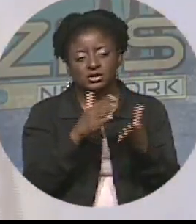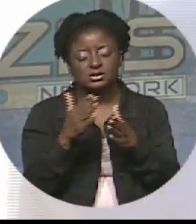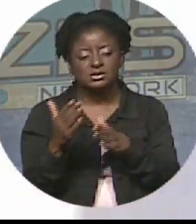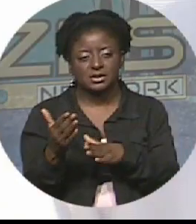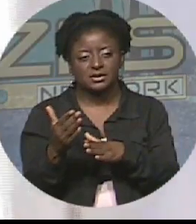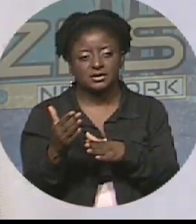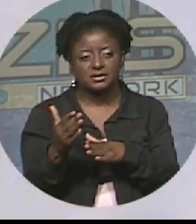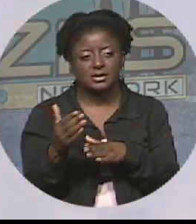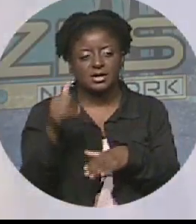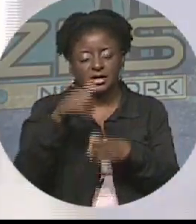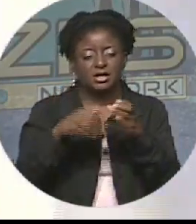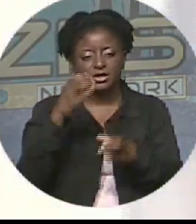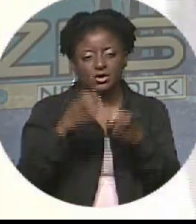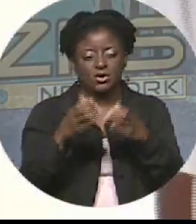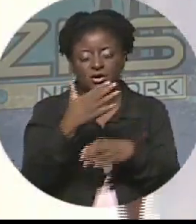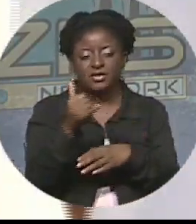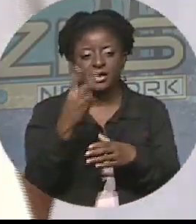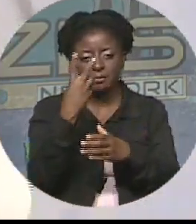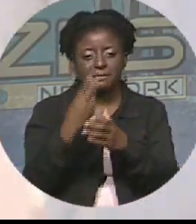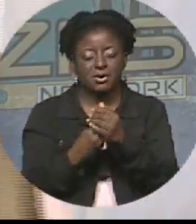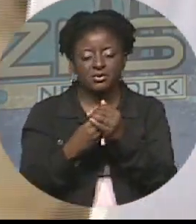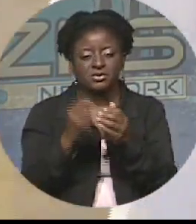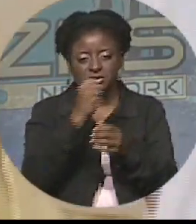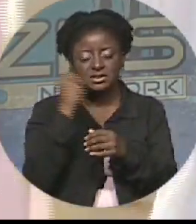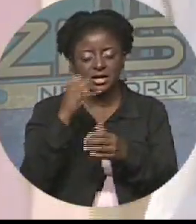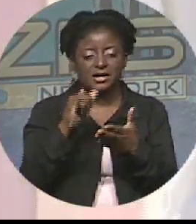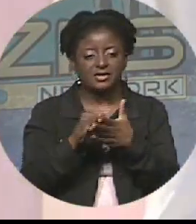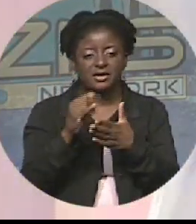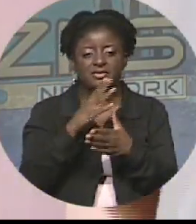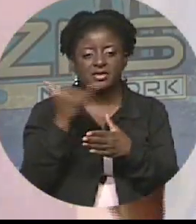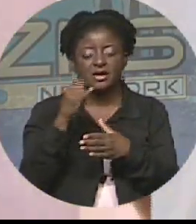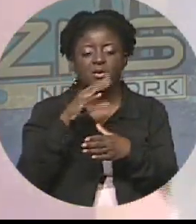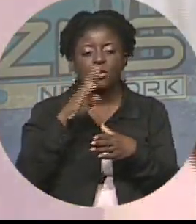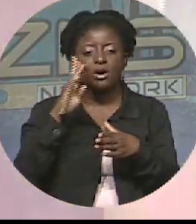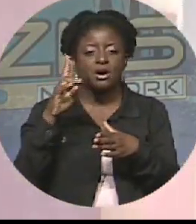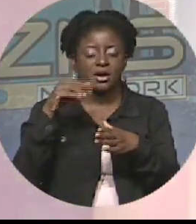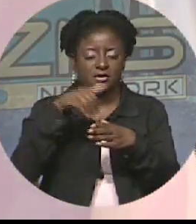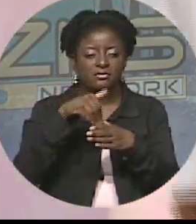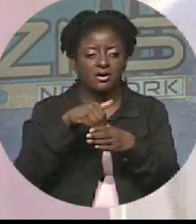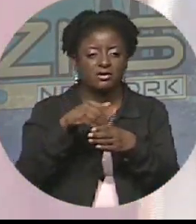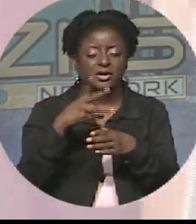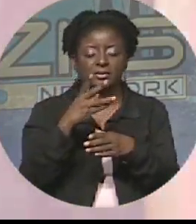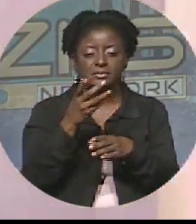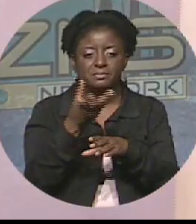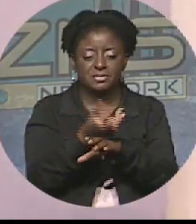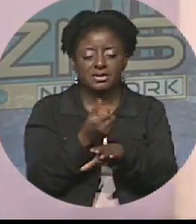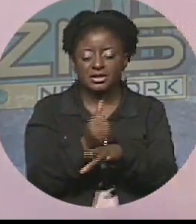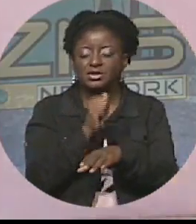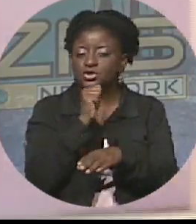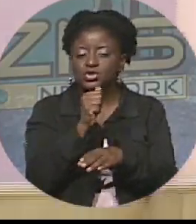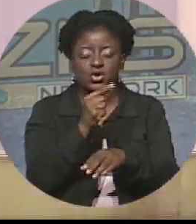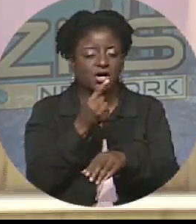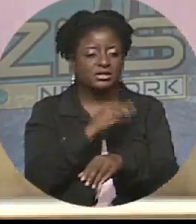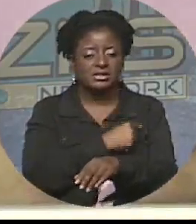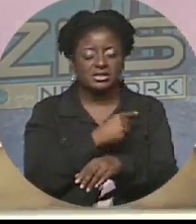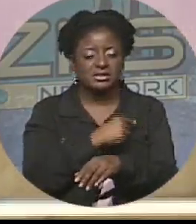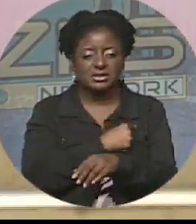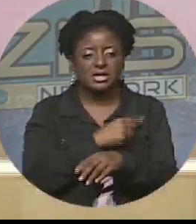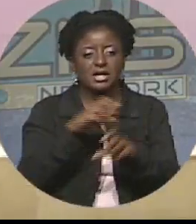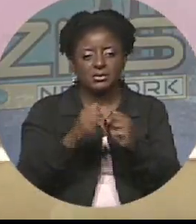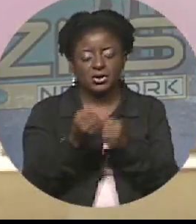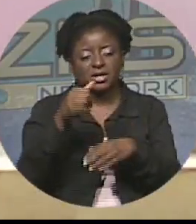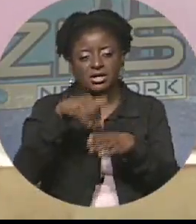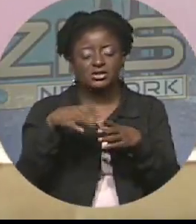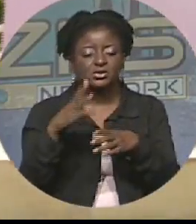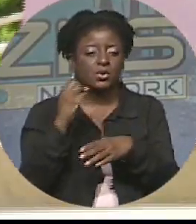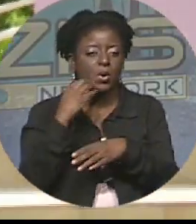denied that they were involved and pleaded not guilty to breaking into the home of Latoya Forbes and stealing her blood pressure pump and a $250